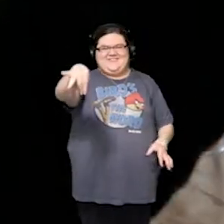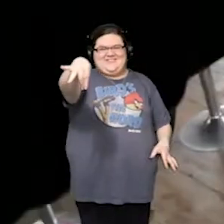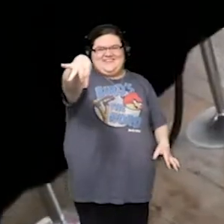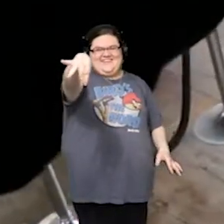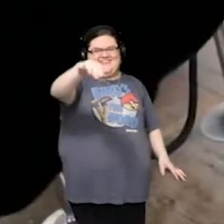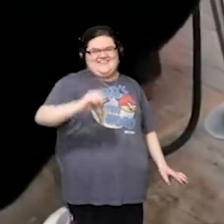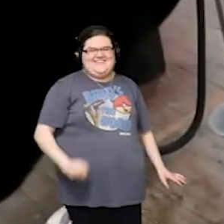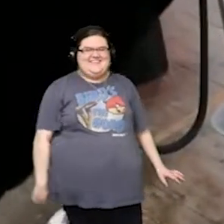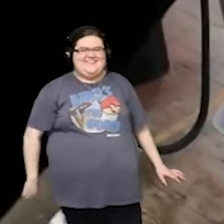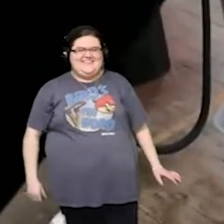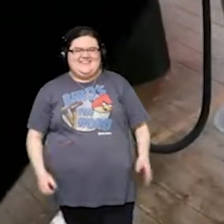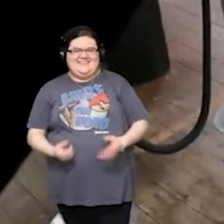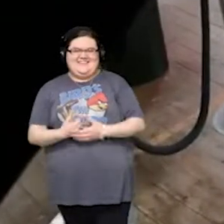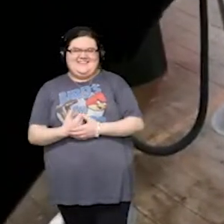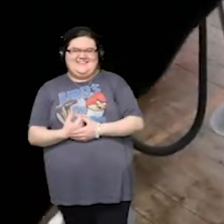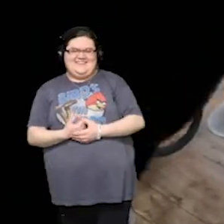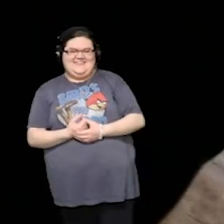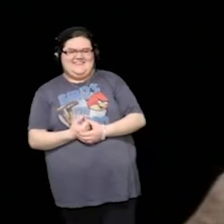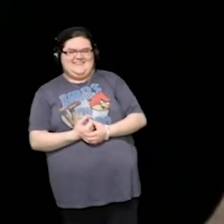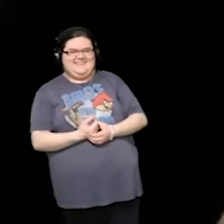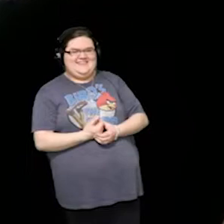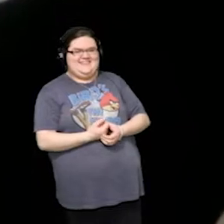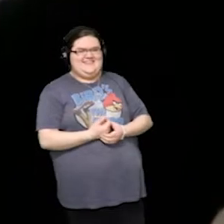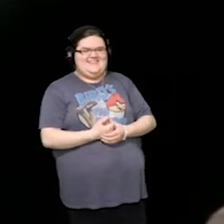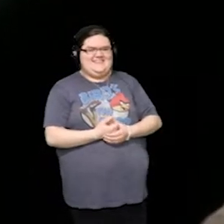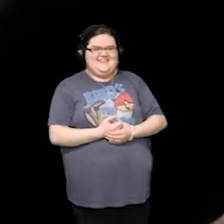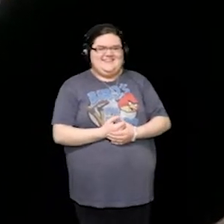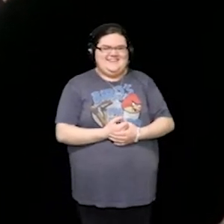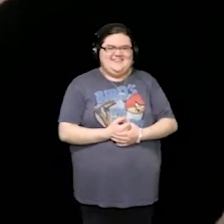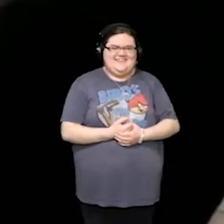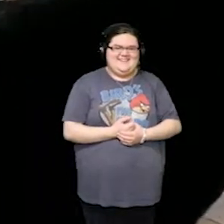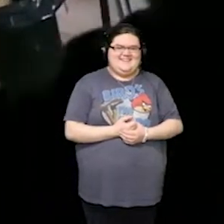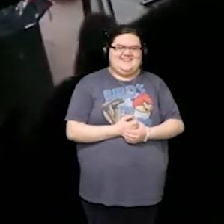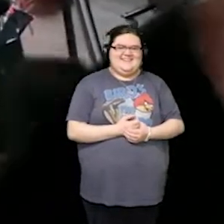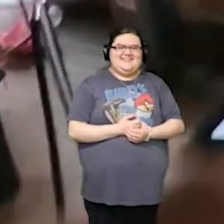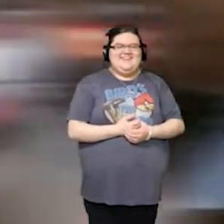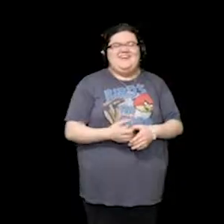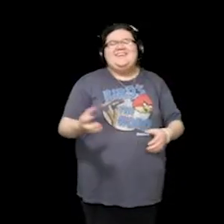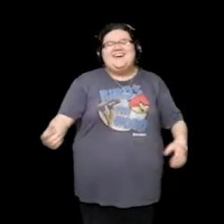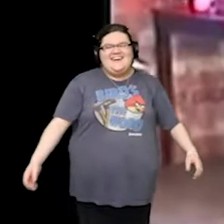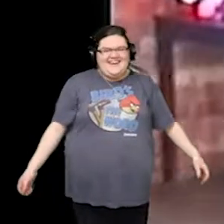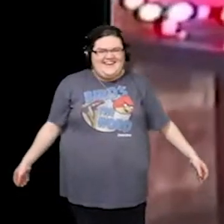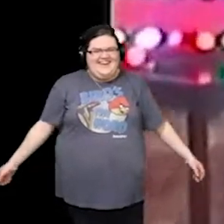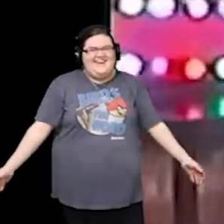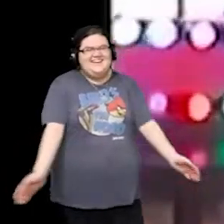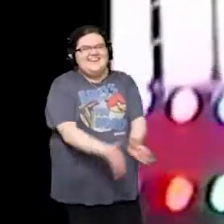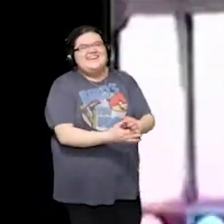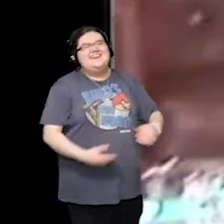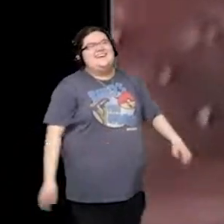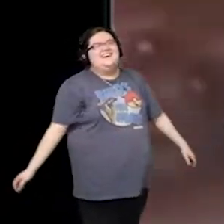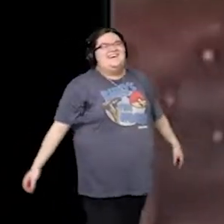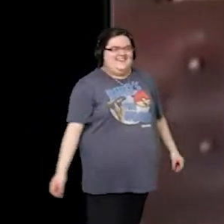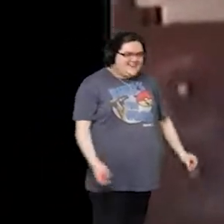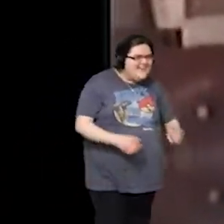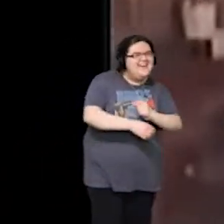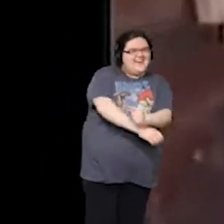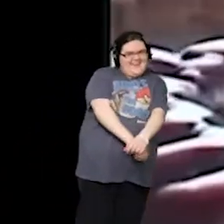they do me a solid. Squashies for you. Bro, you know I'm on an anti-glucose diet right now. Are you? No. Oh. No.